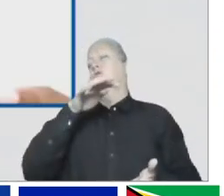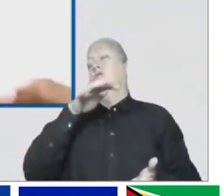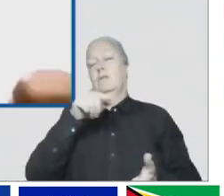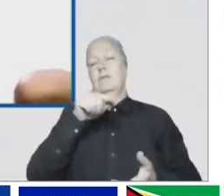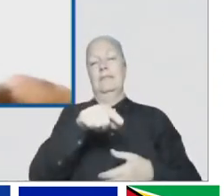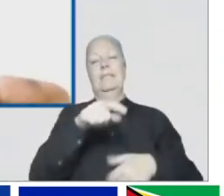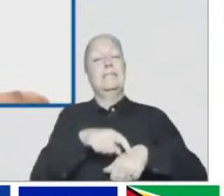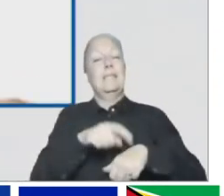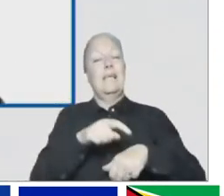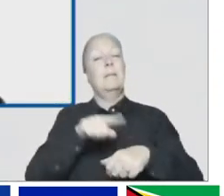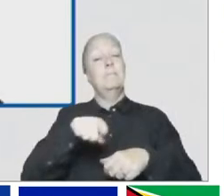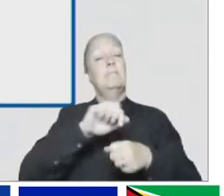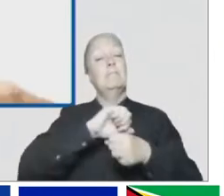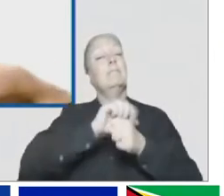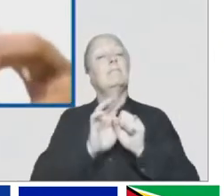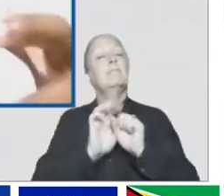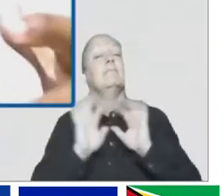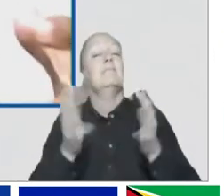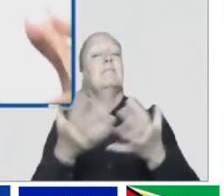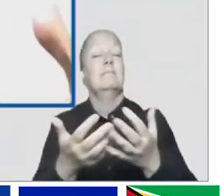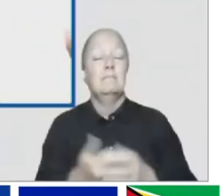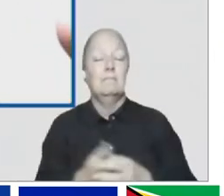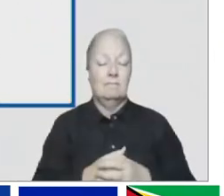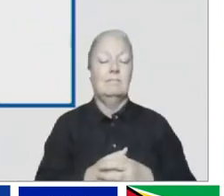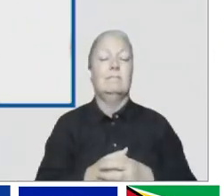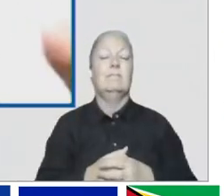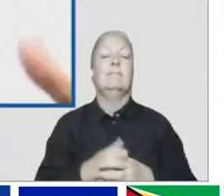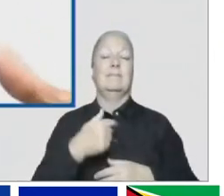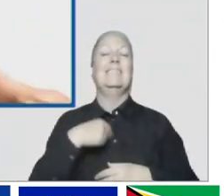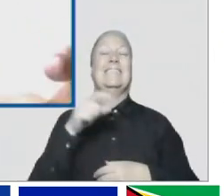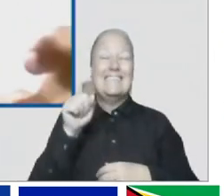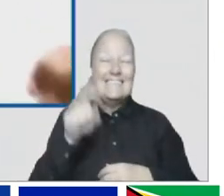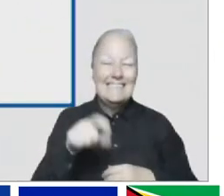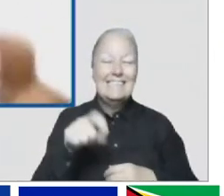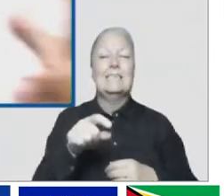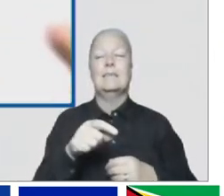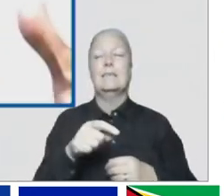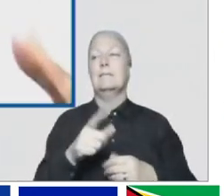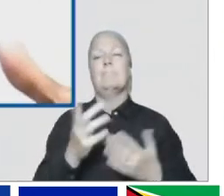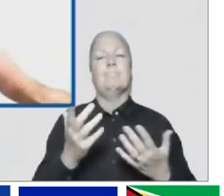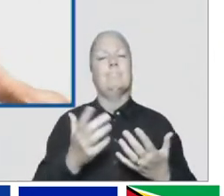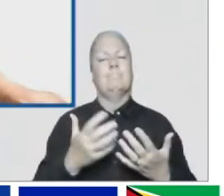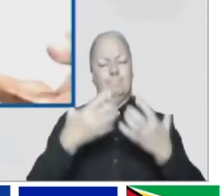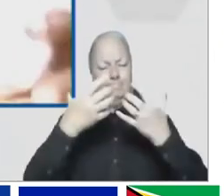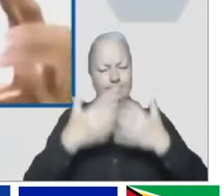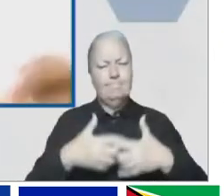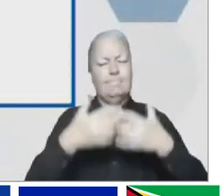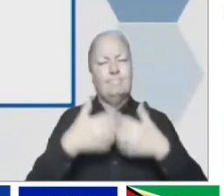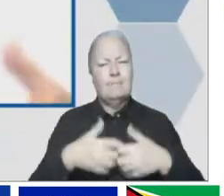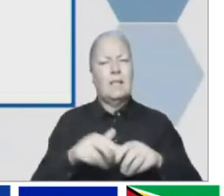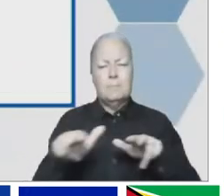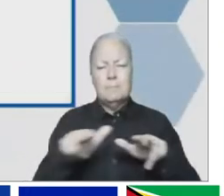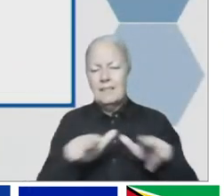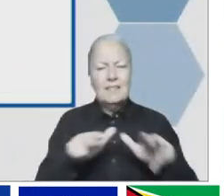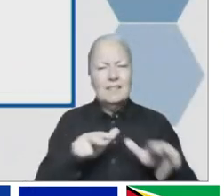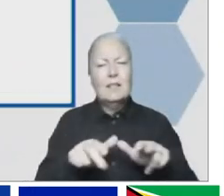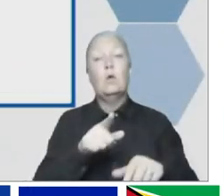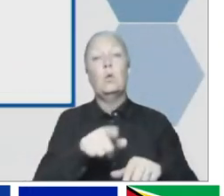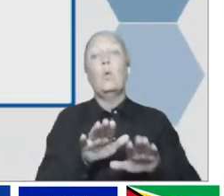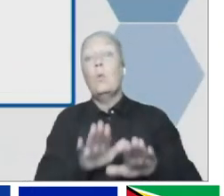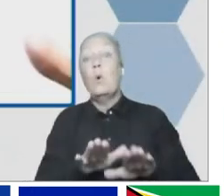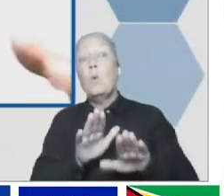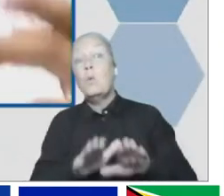course, the need for mechanisms to be in place. You can't wait for the crisis to come and then you are now trying to